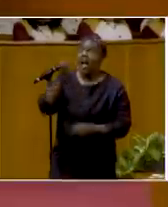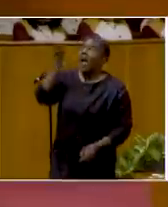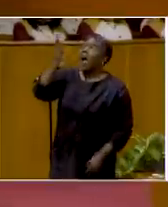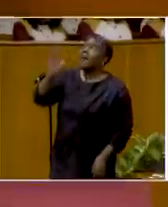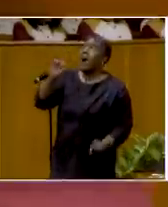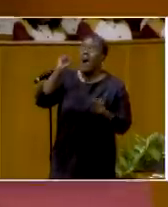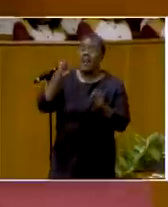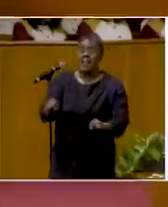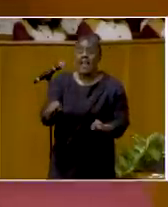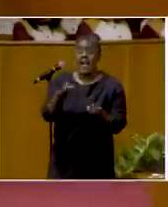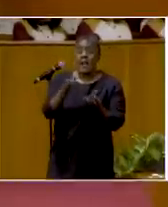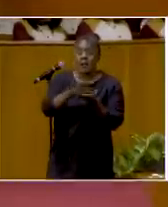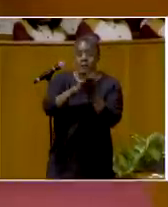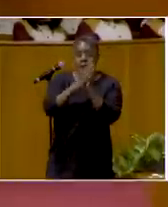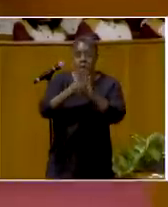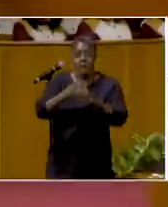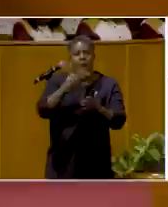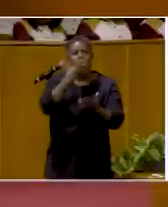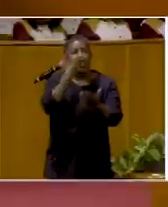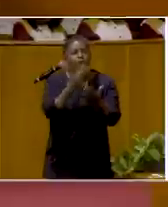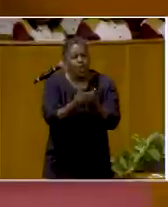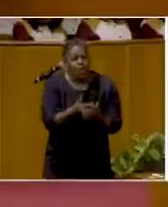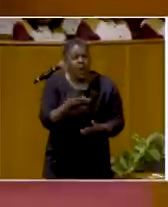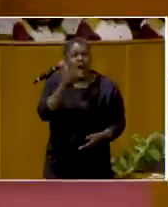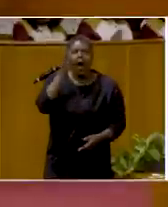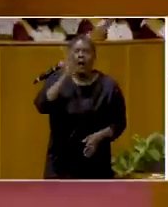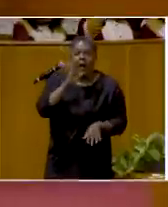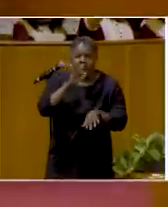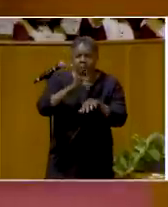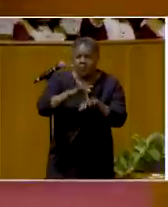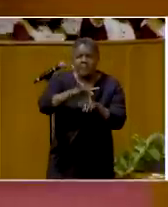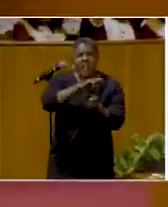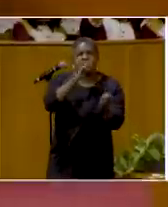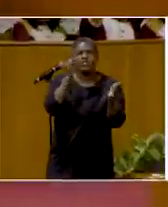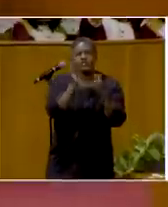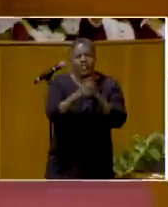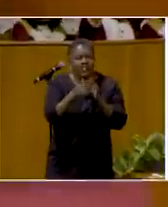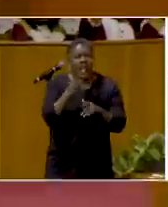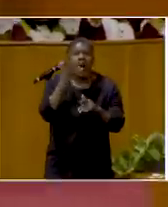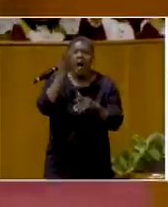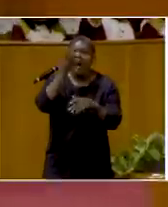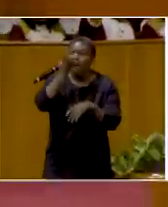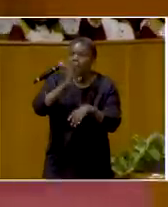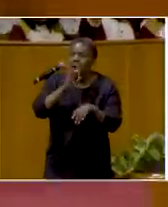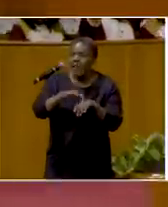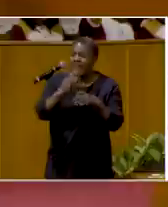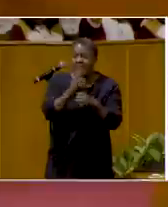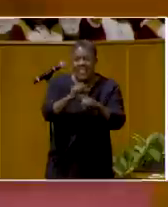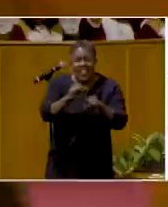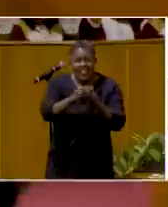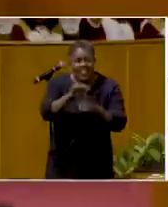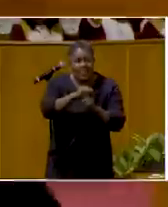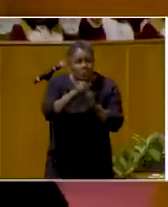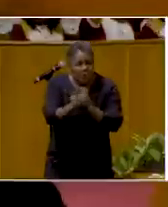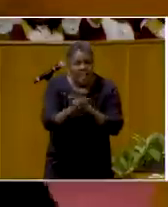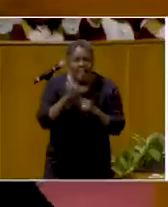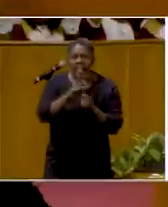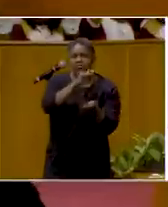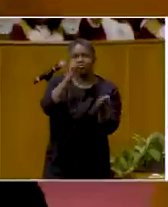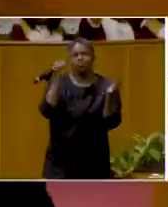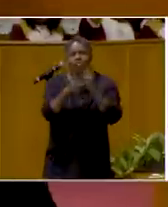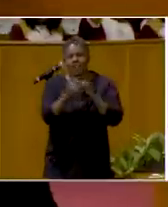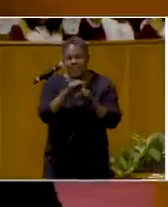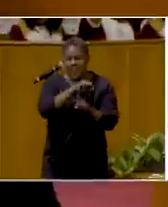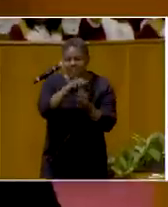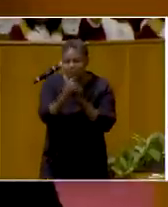can work it for good. God can turn it around. God can redeem it. God can transform it.